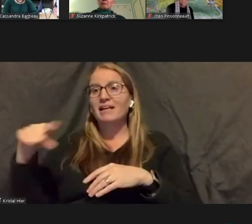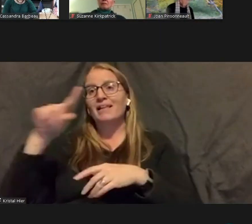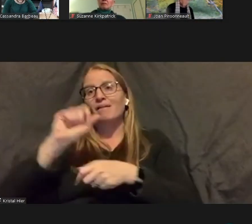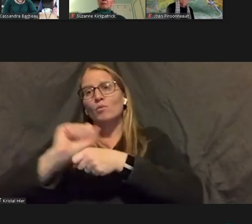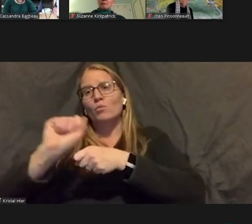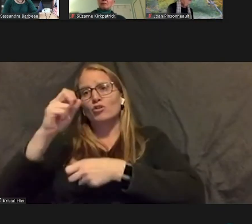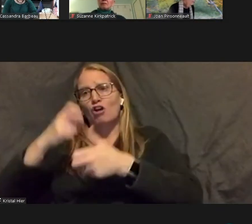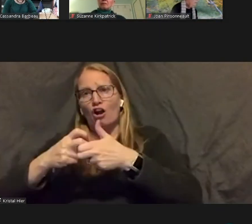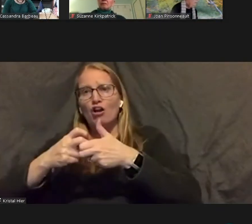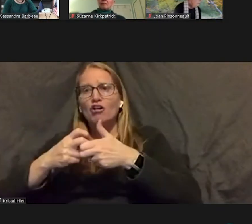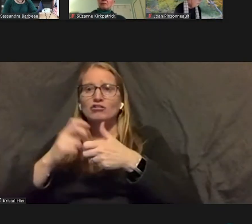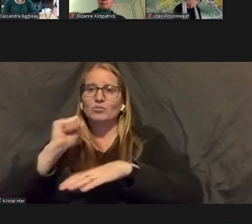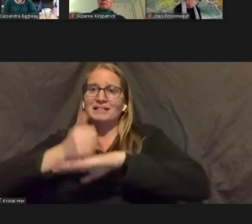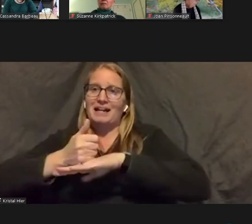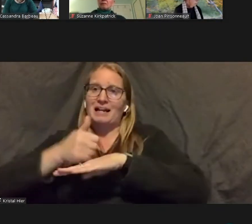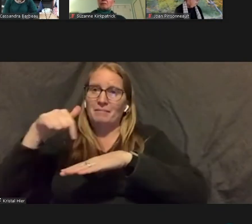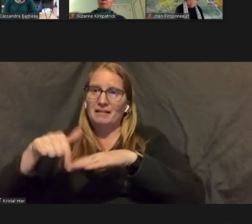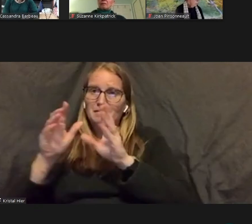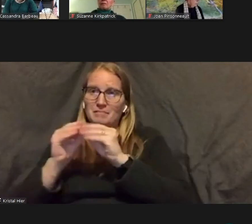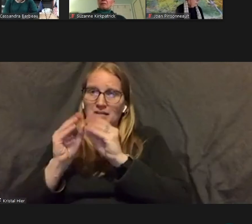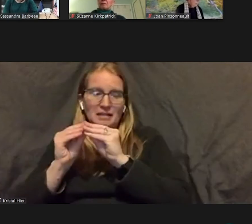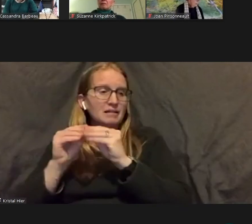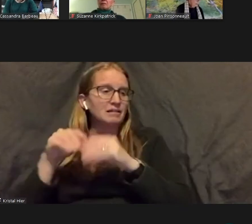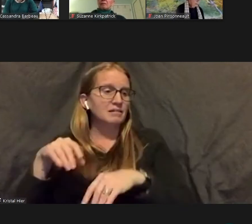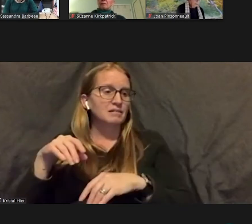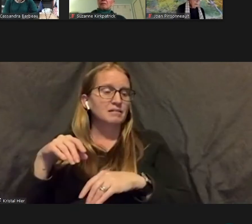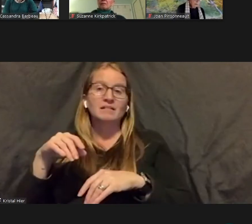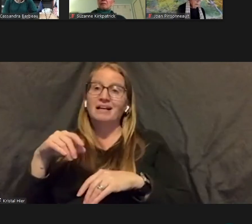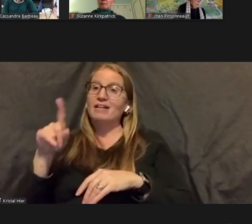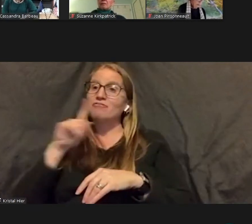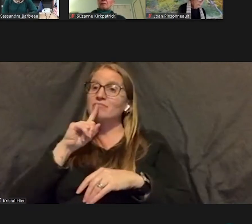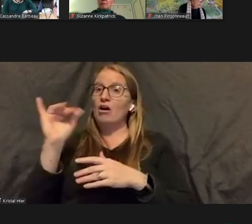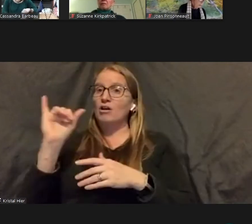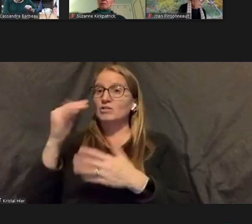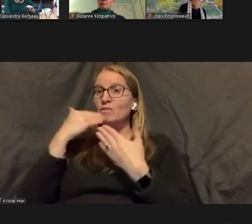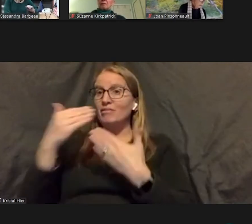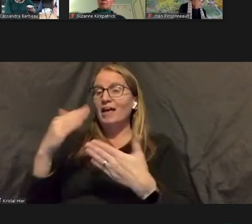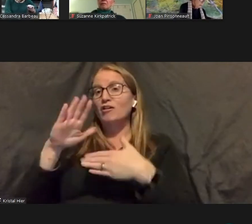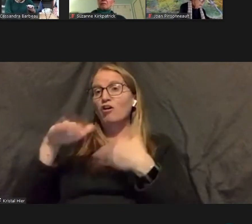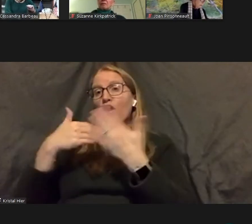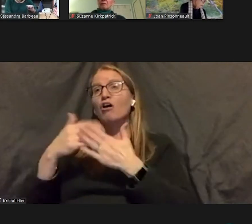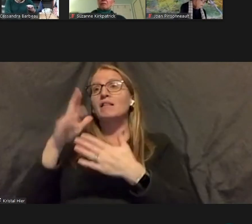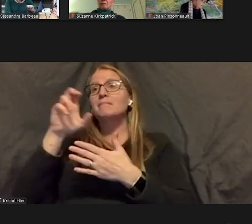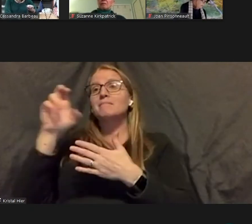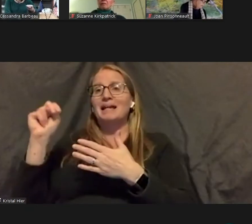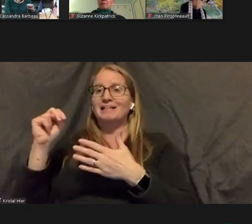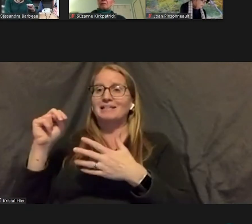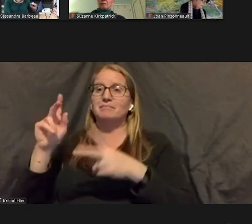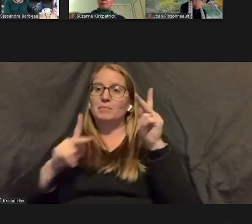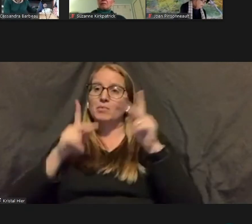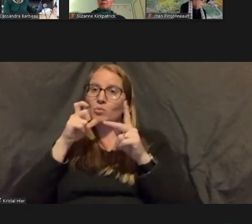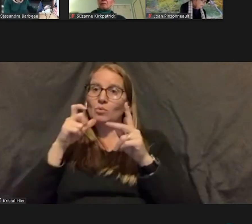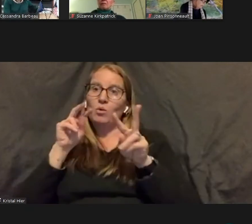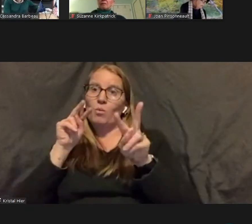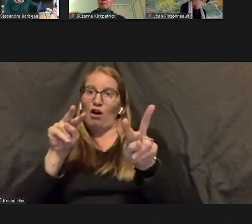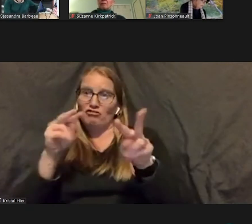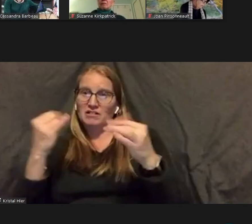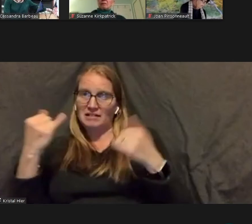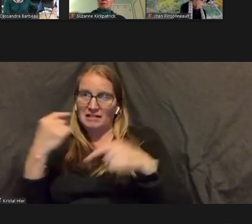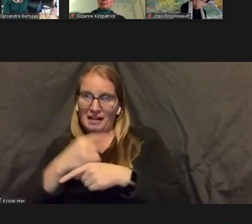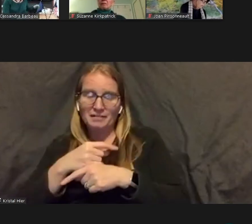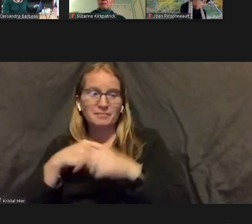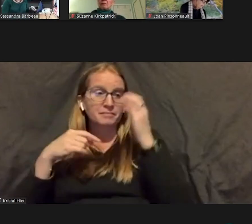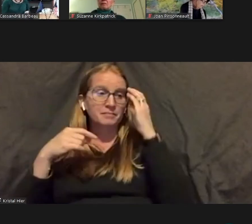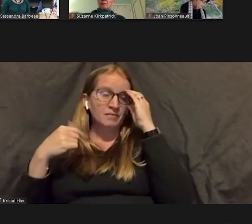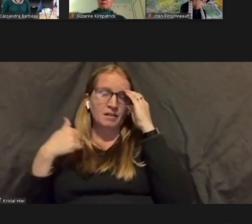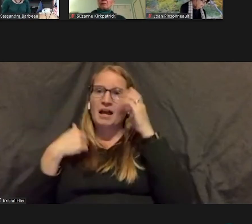this virtual meeting together tonight, and also thank all Bennington residents that are tuning in. Again, I'm from